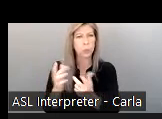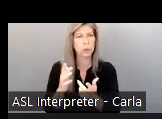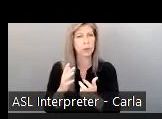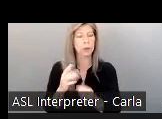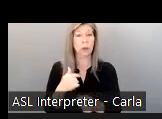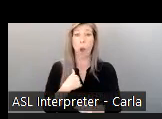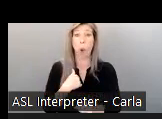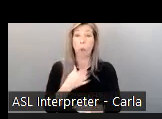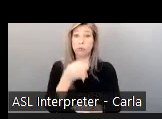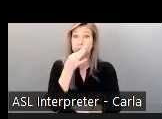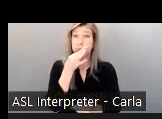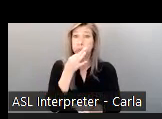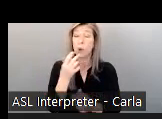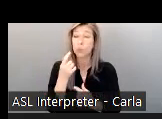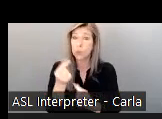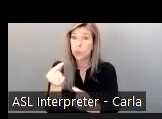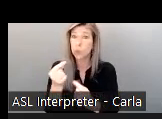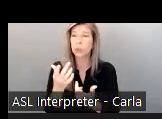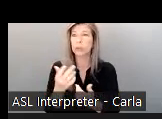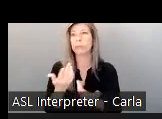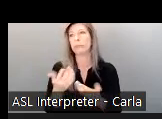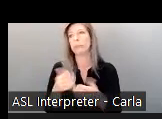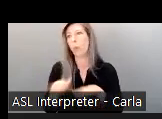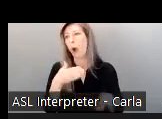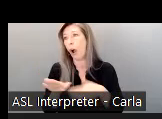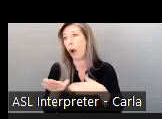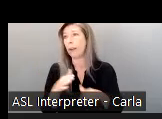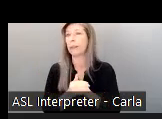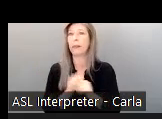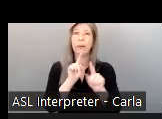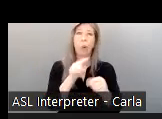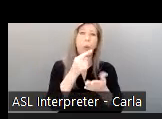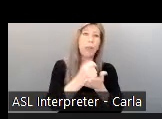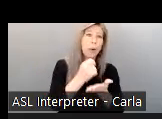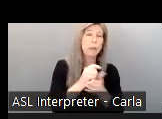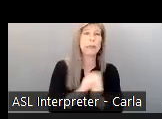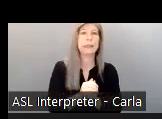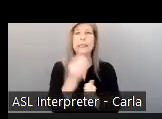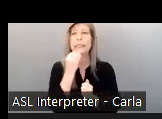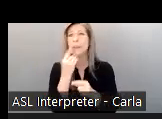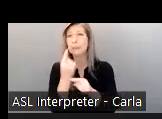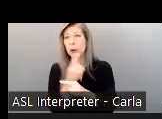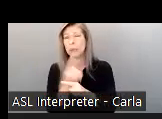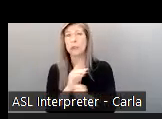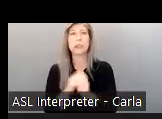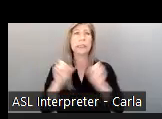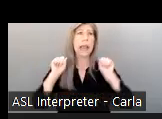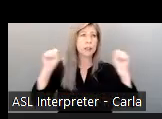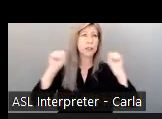doing, walking and therapy and eating and exercise. Those are all the doing